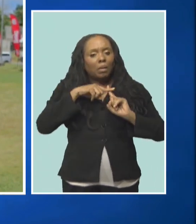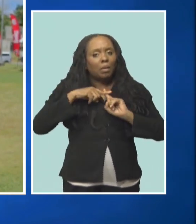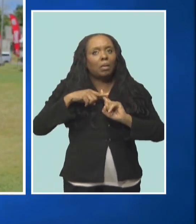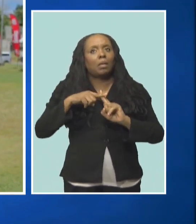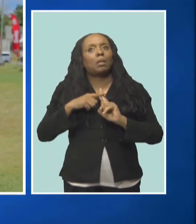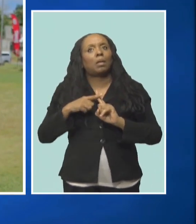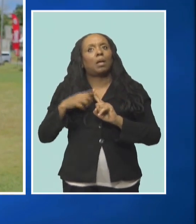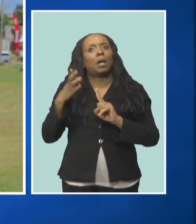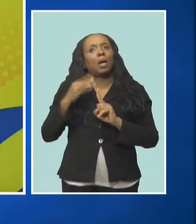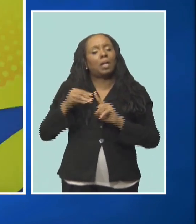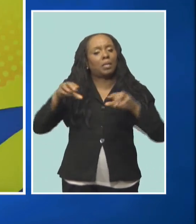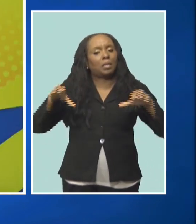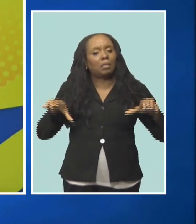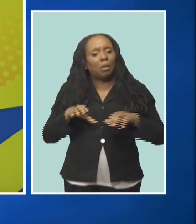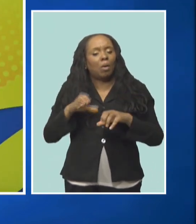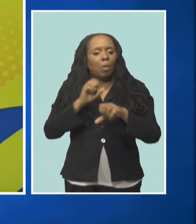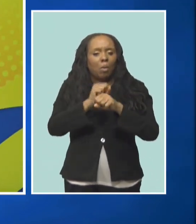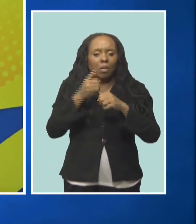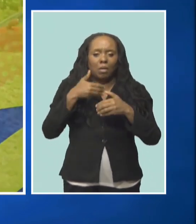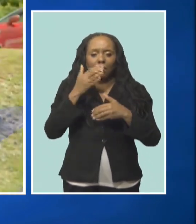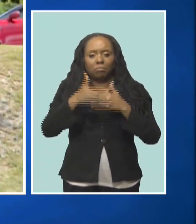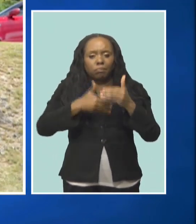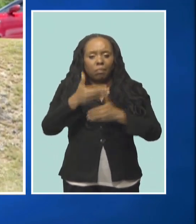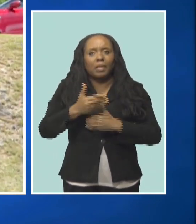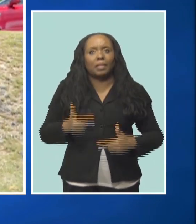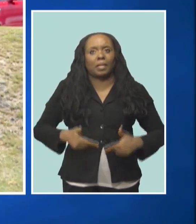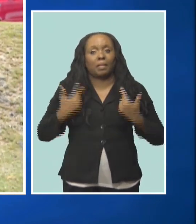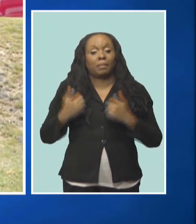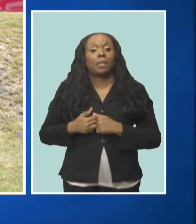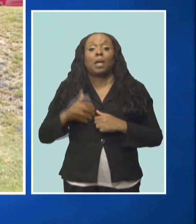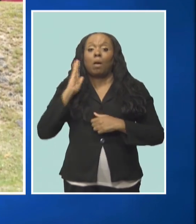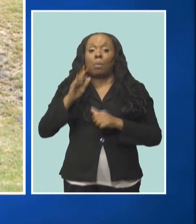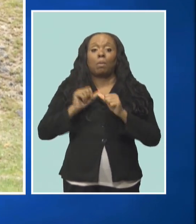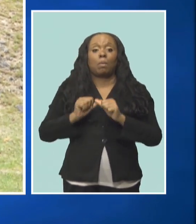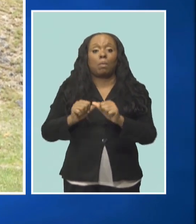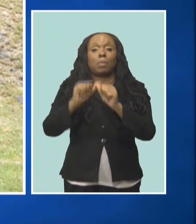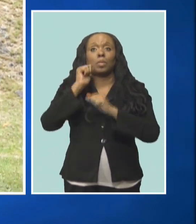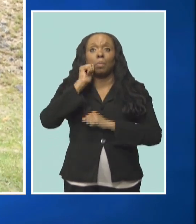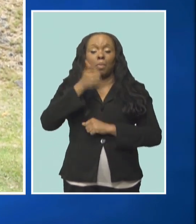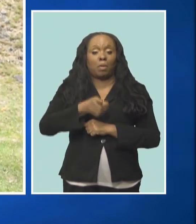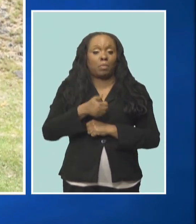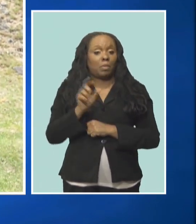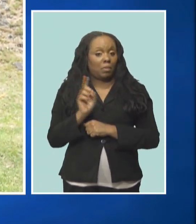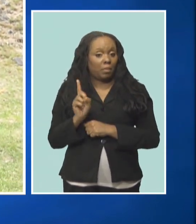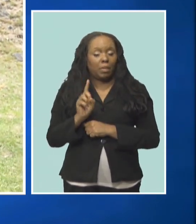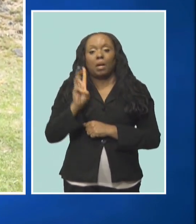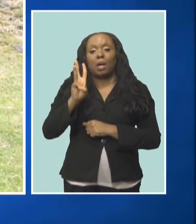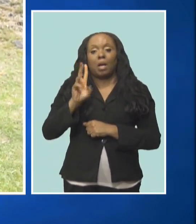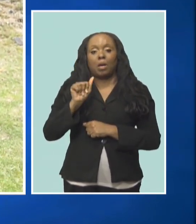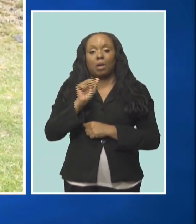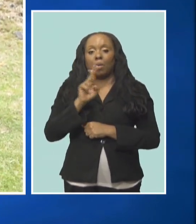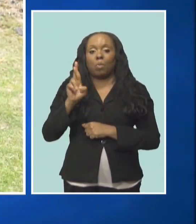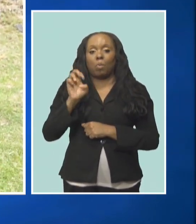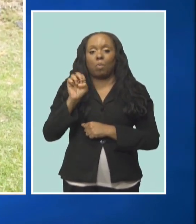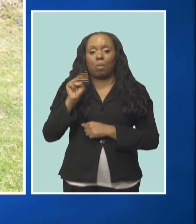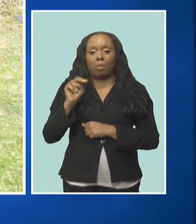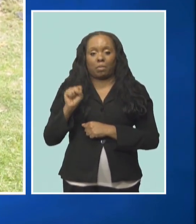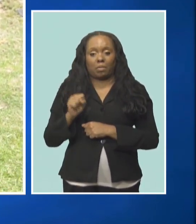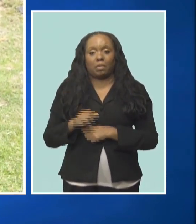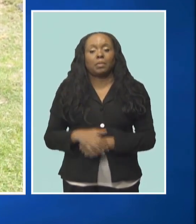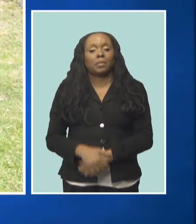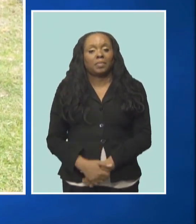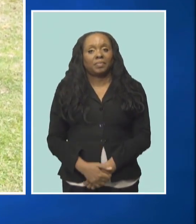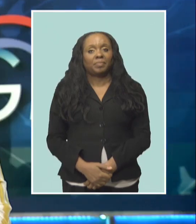their lifestyles. The outreach program will continue tomorrow at the Warrens Business Complex. Trevor Thorpe for the Business